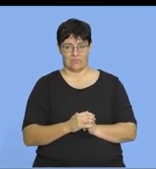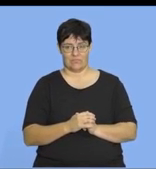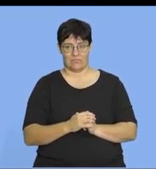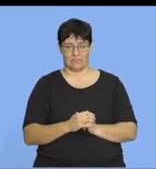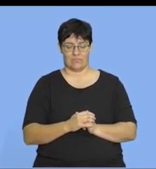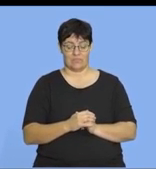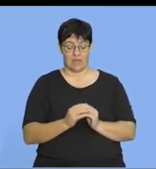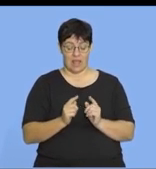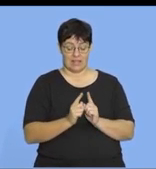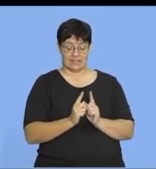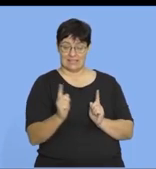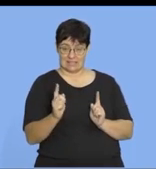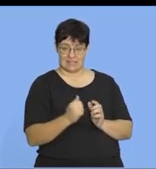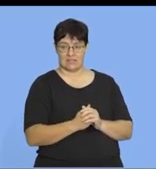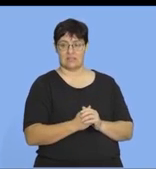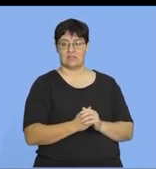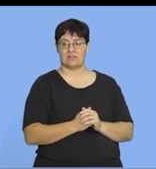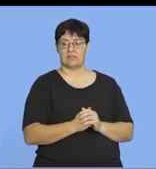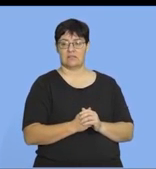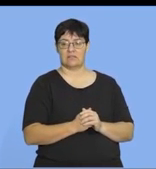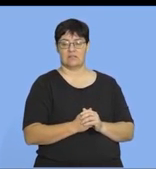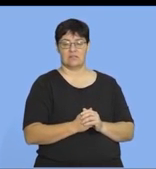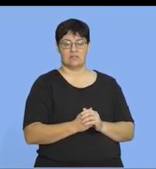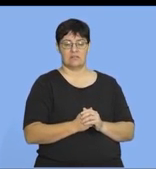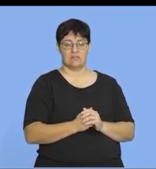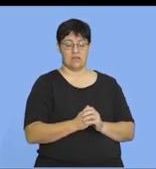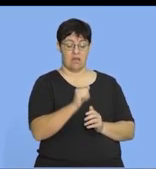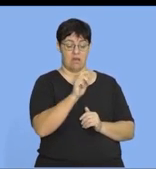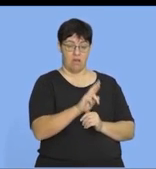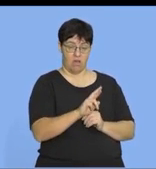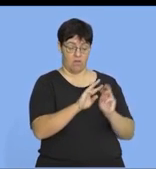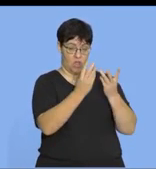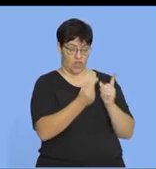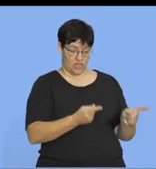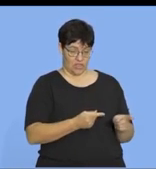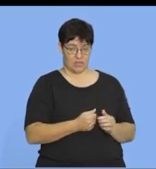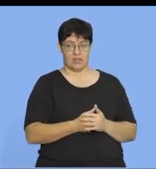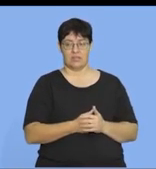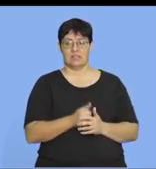my distance is the Earth's radius,